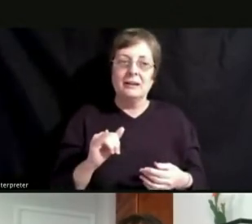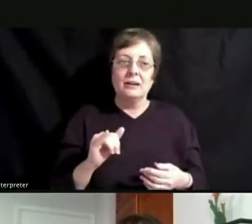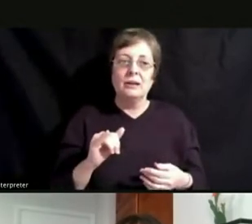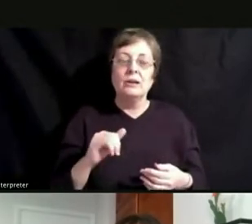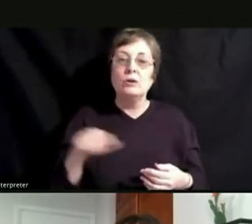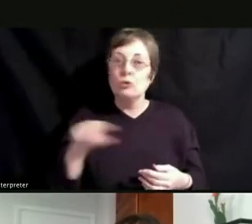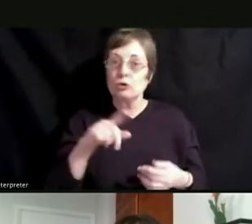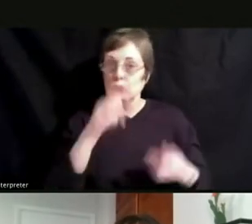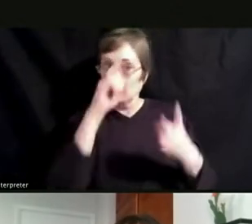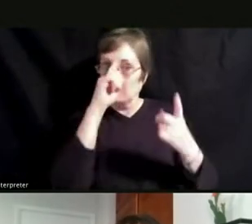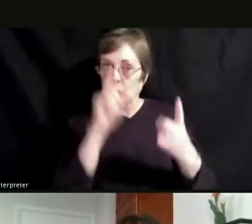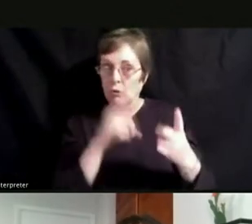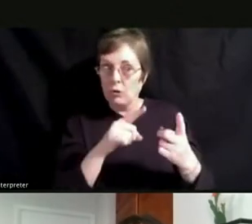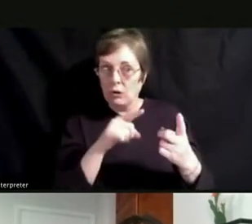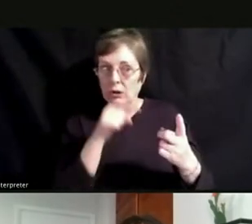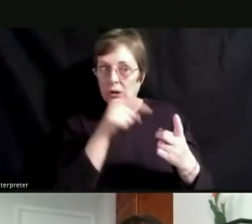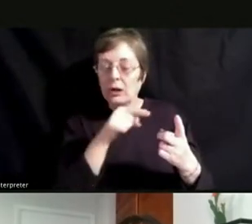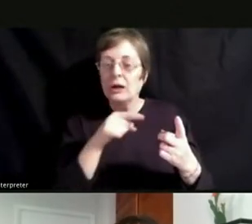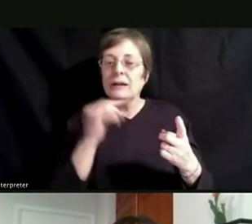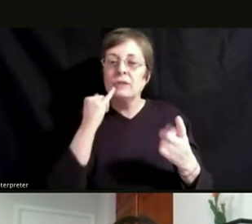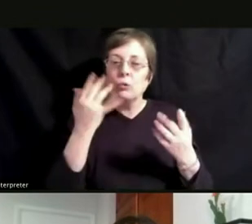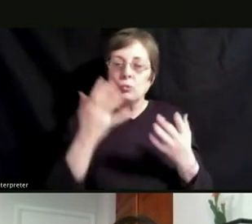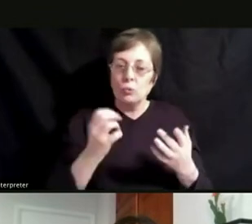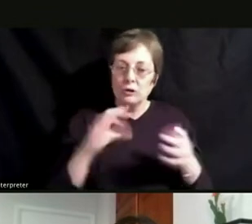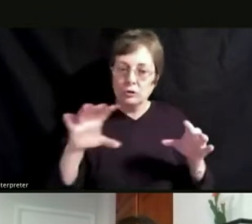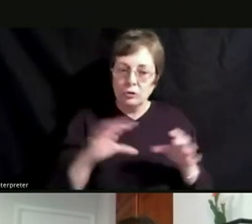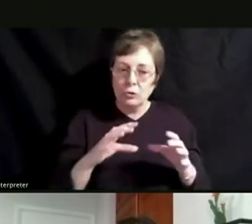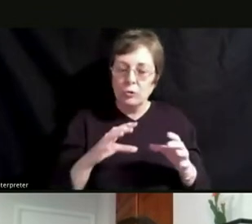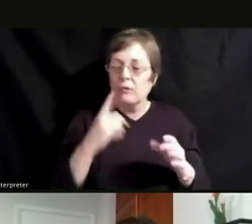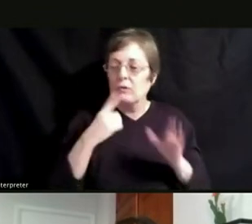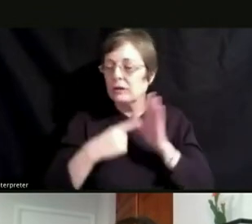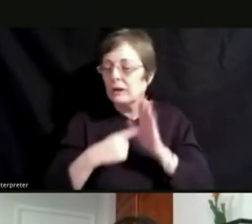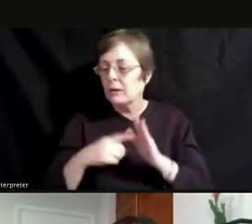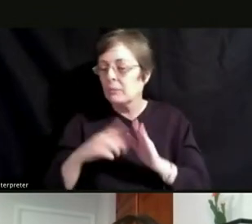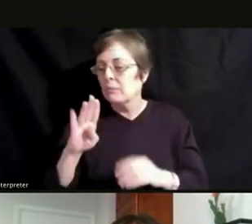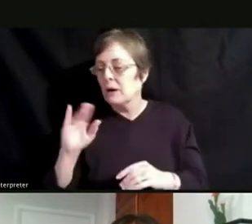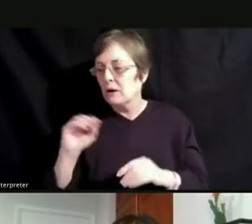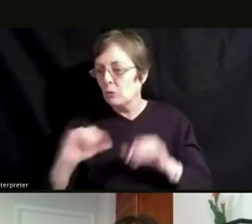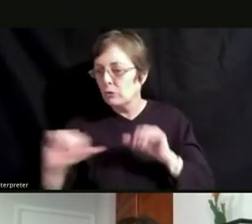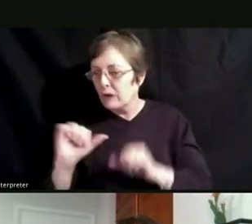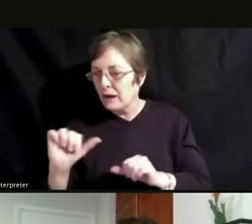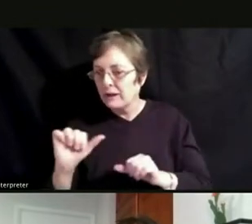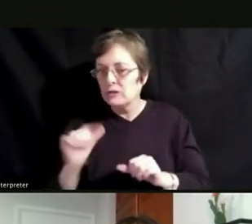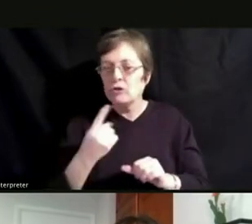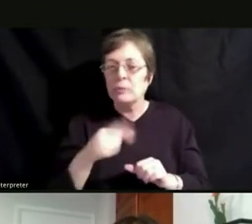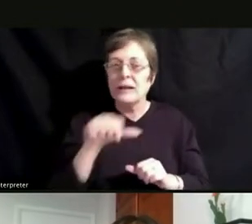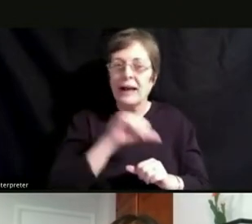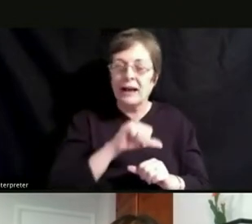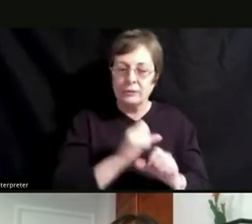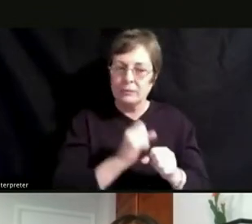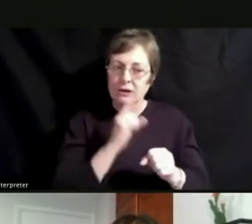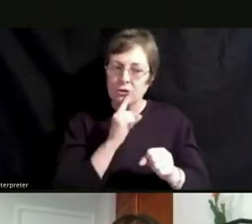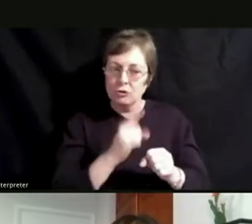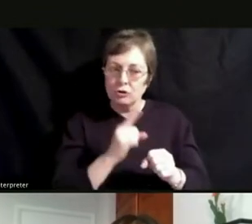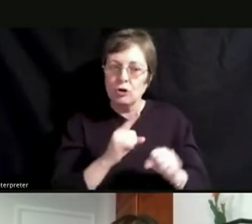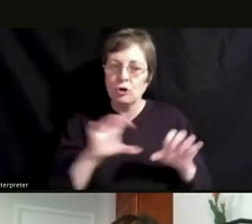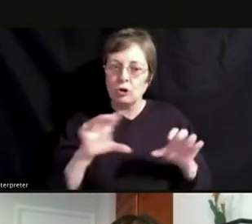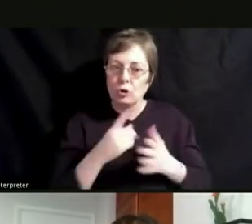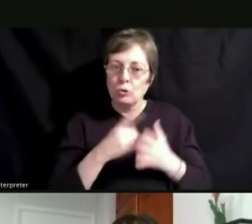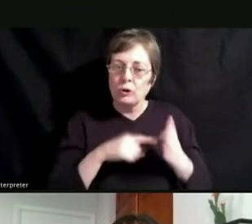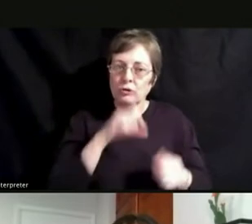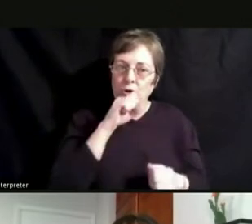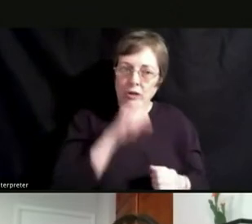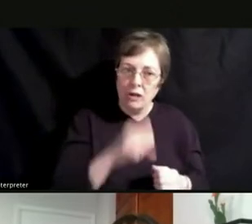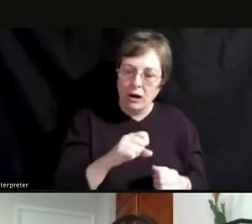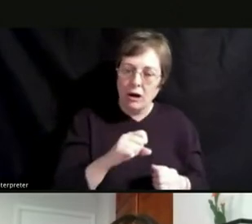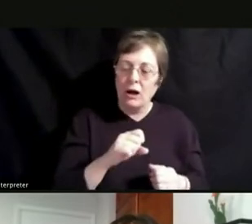do, if it's in biosciences or something else for that matter, make sure it's something you love, something you would do even if you weren't getting paid for it.